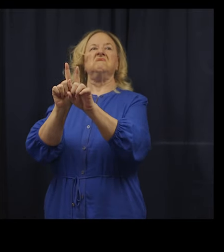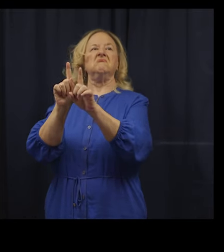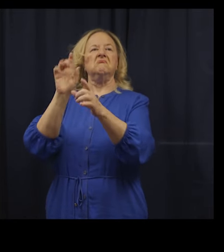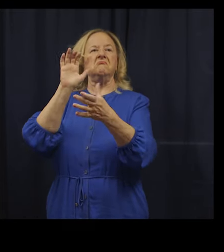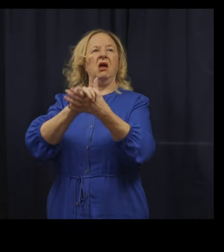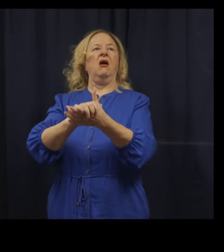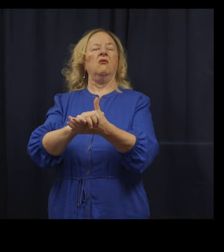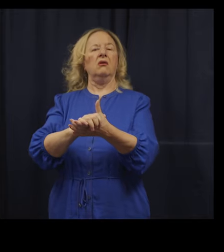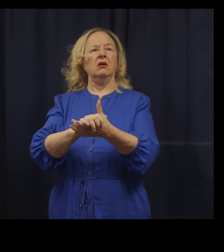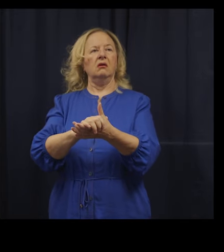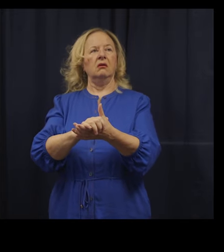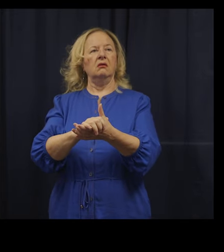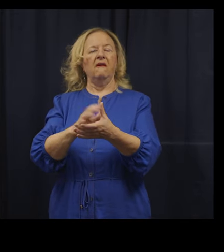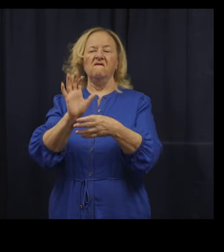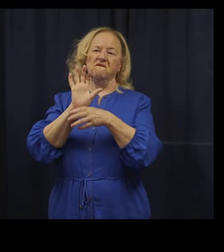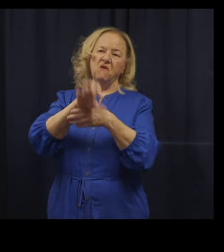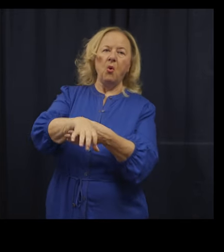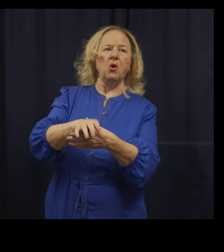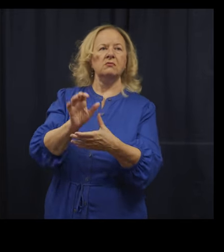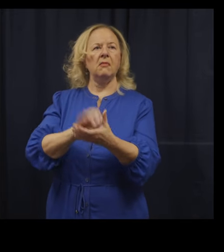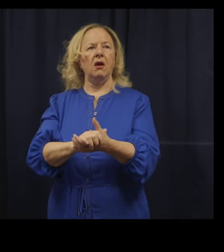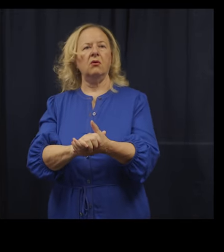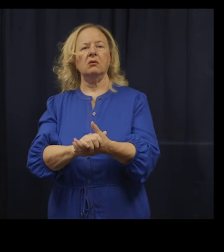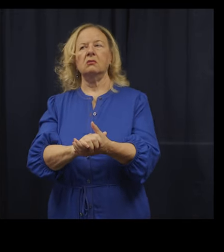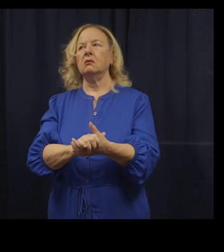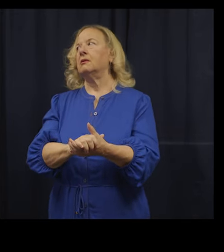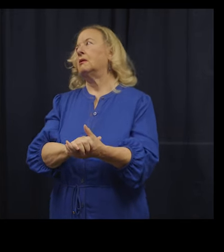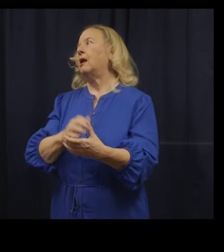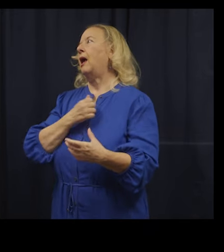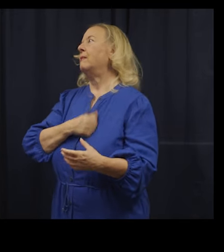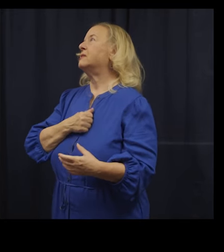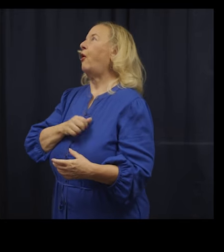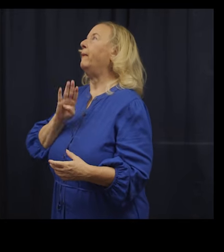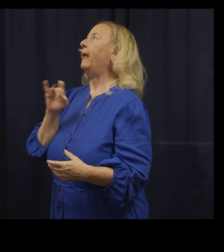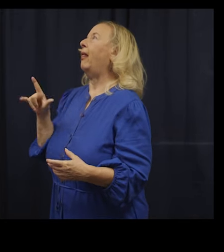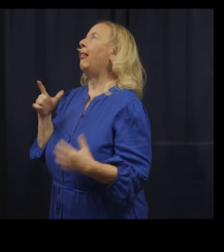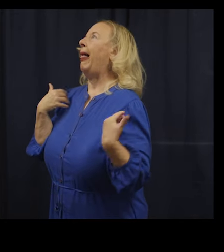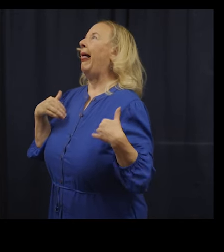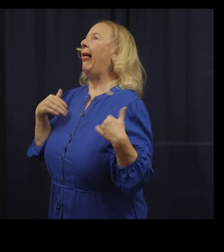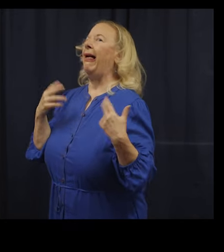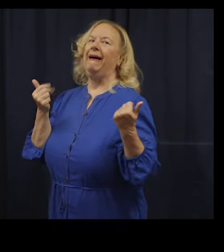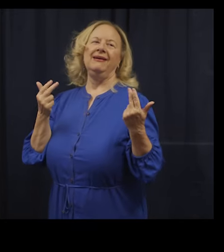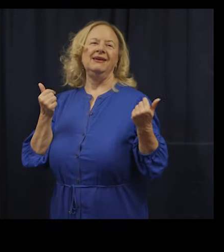Well, come on, let's get it. Let's just, I'm sorry, Bill. No.